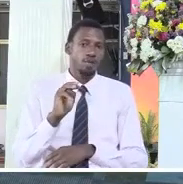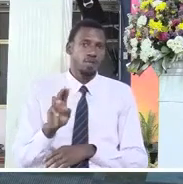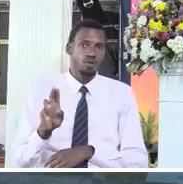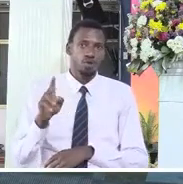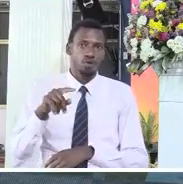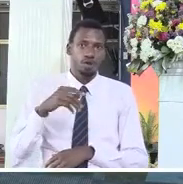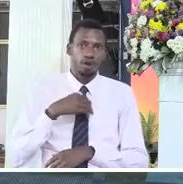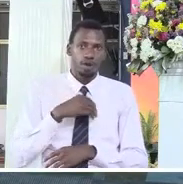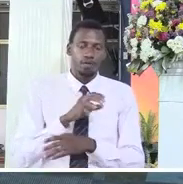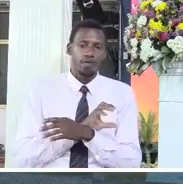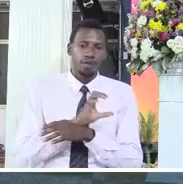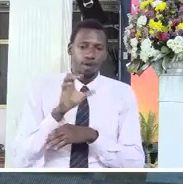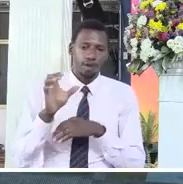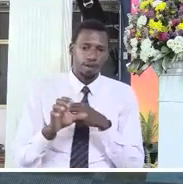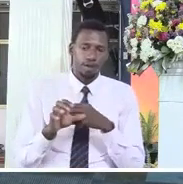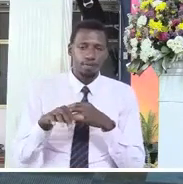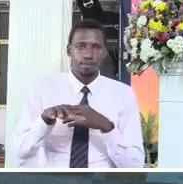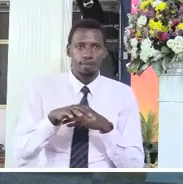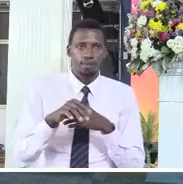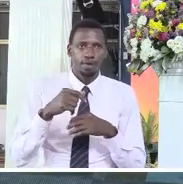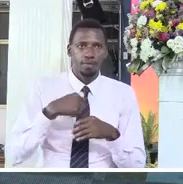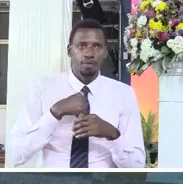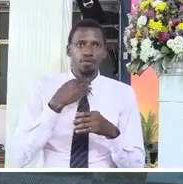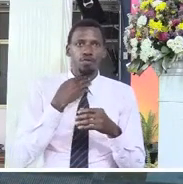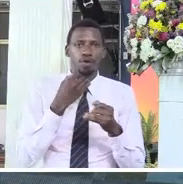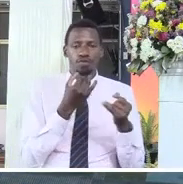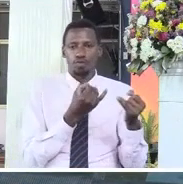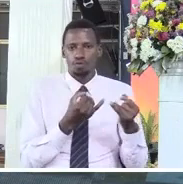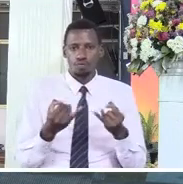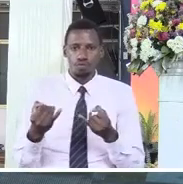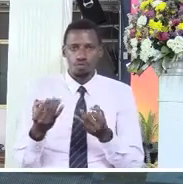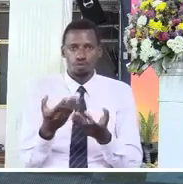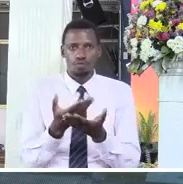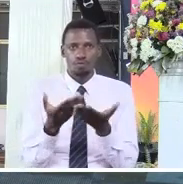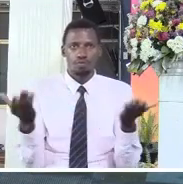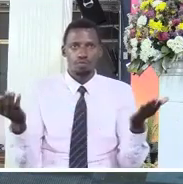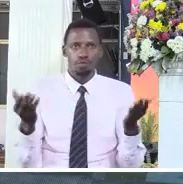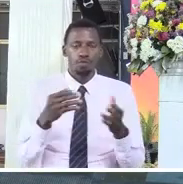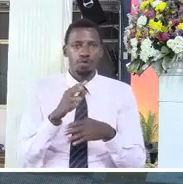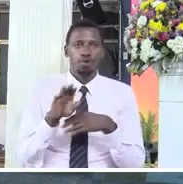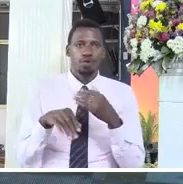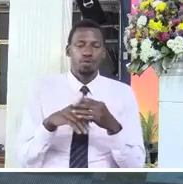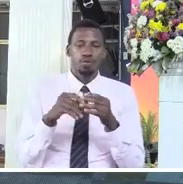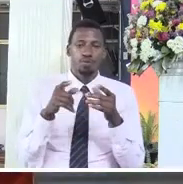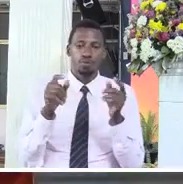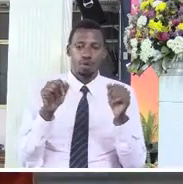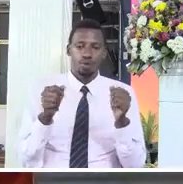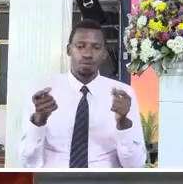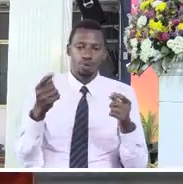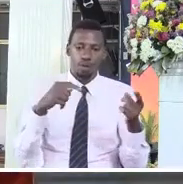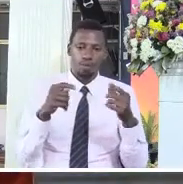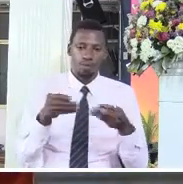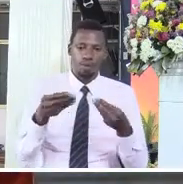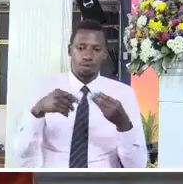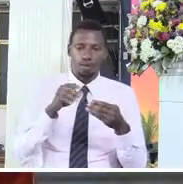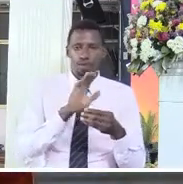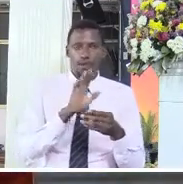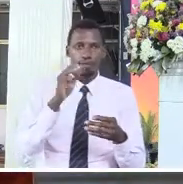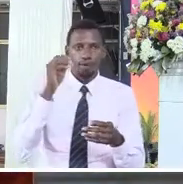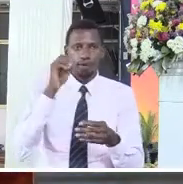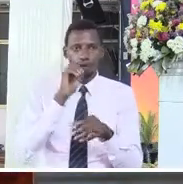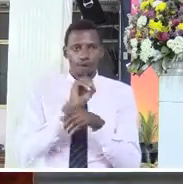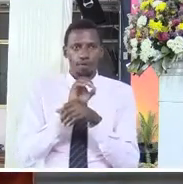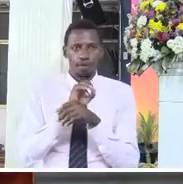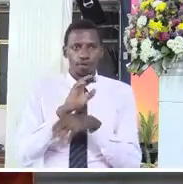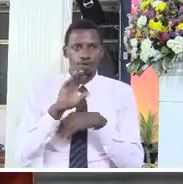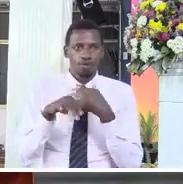a career clinic. And so I'd like to invite you all, if you can come and give us your advice, and so you're all